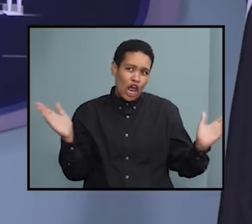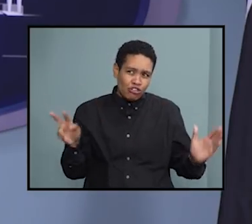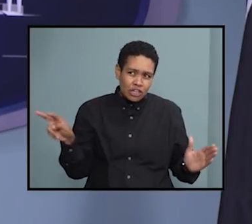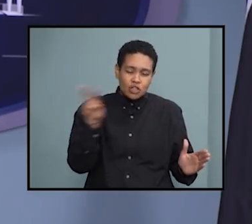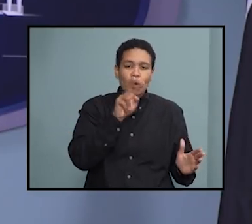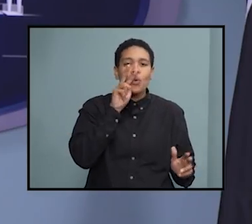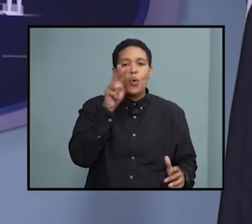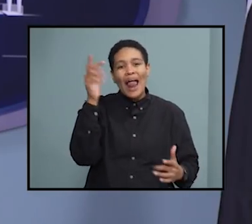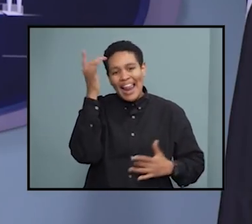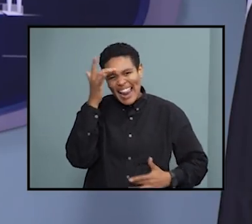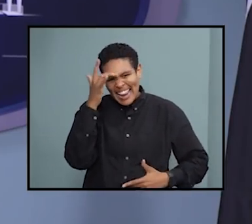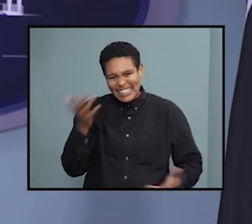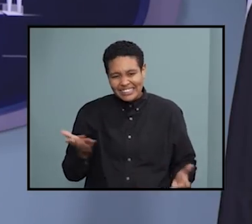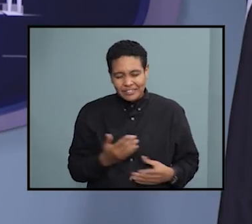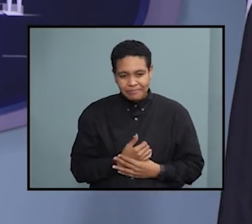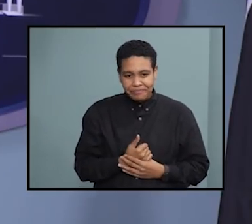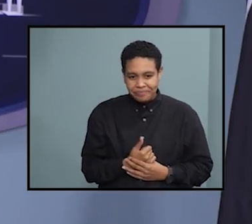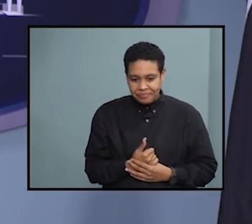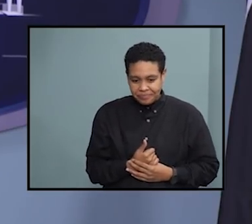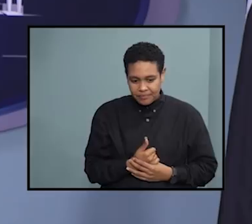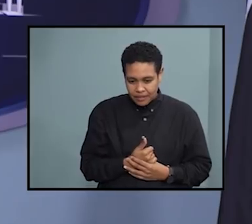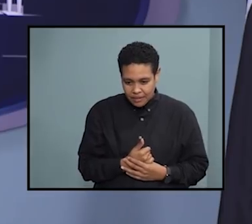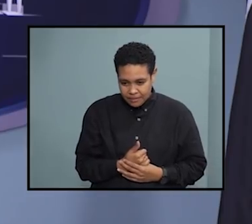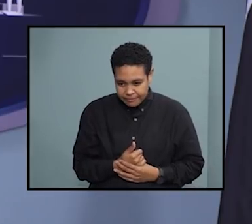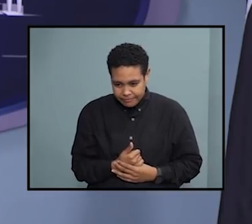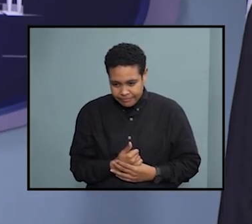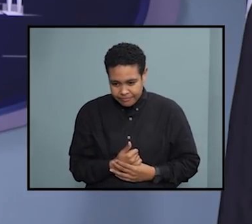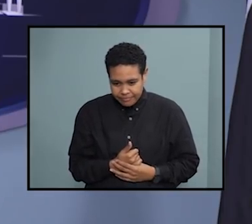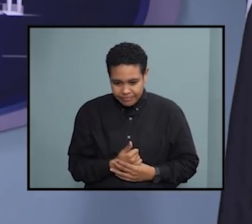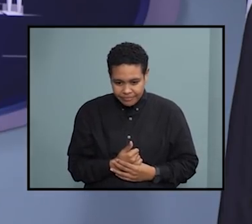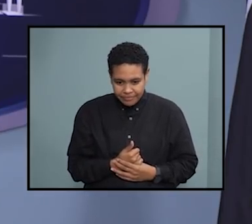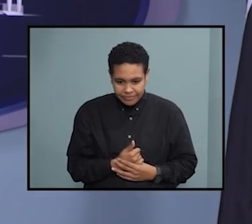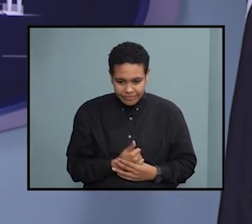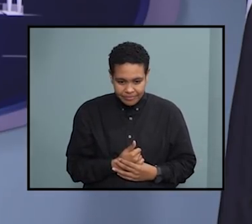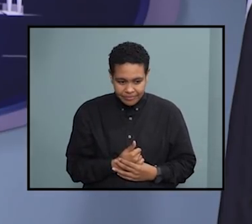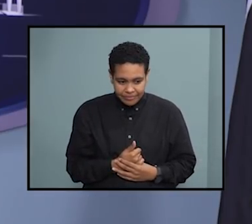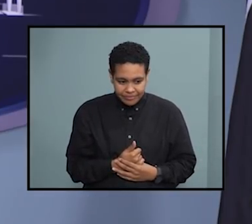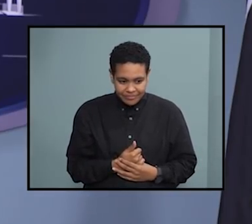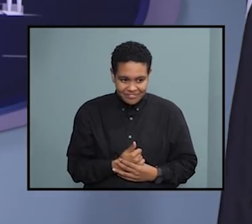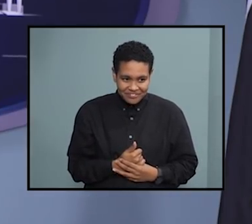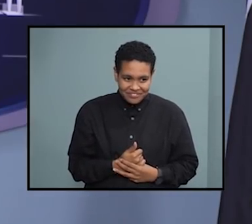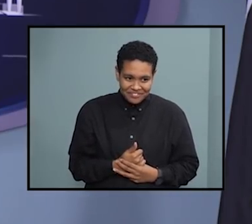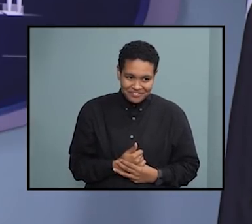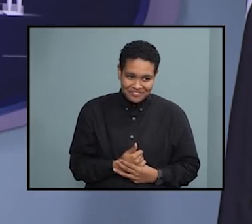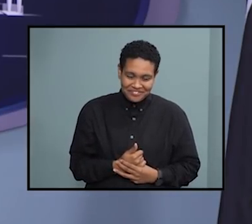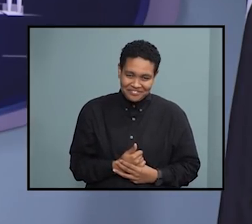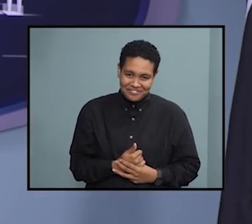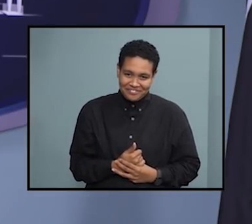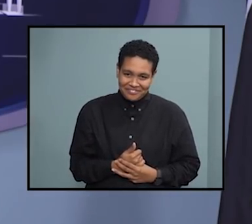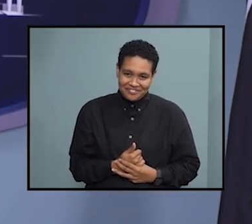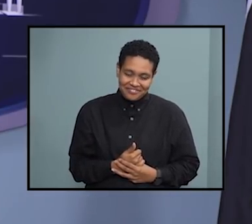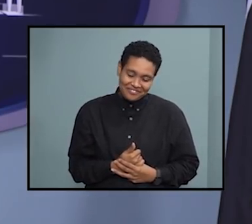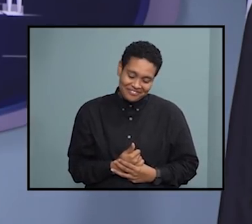at the illness. And we maintain the direction that,